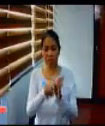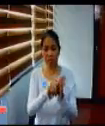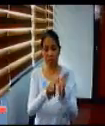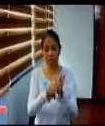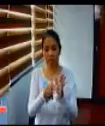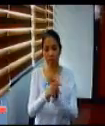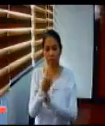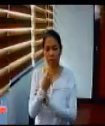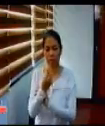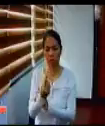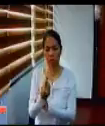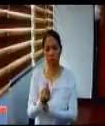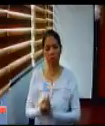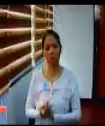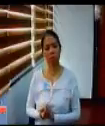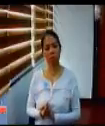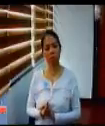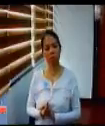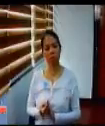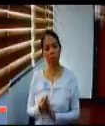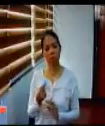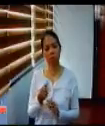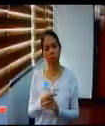you, particularly from PAGASA, that